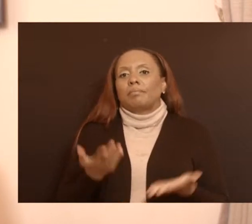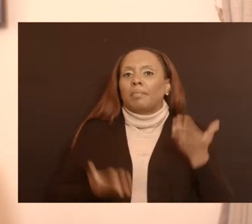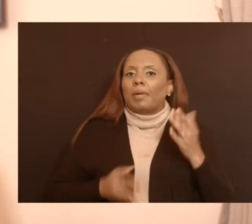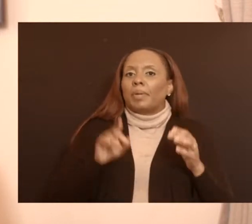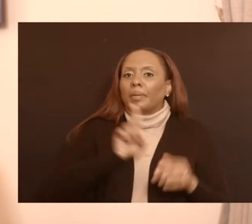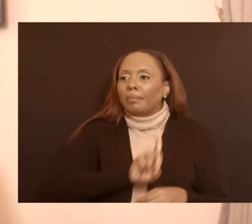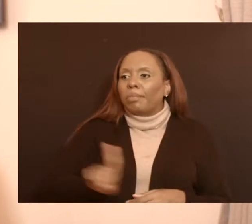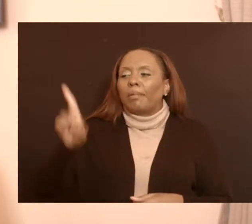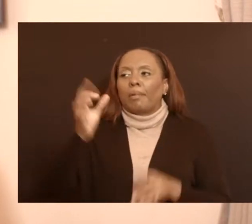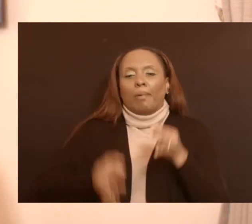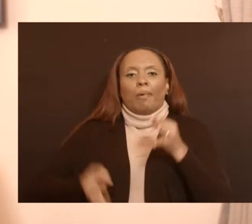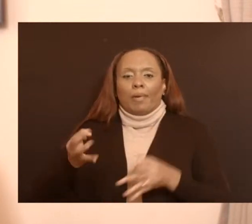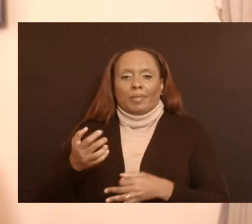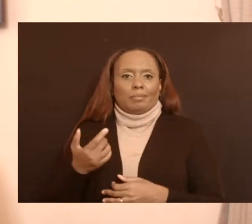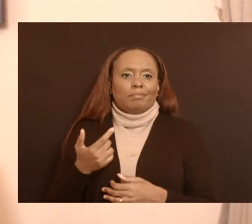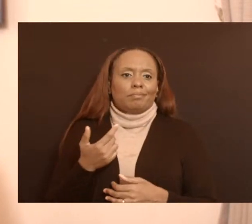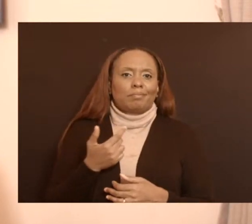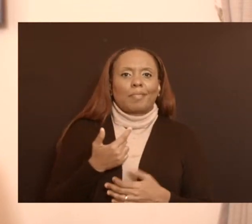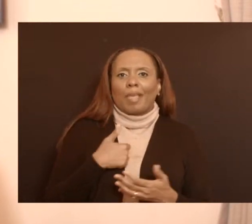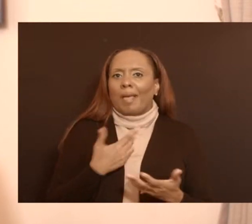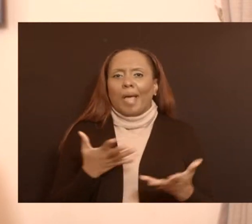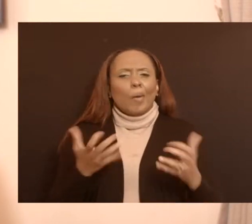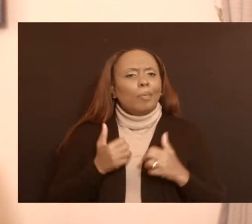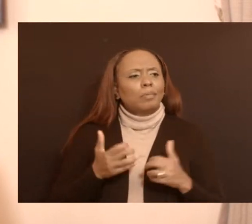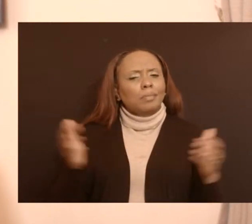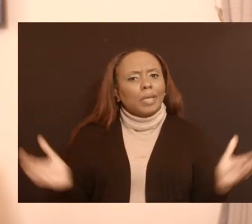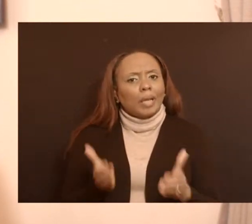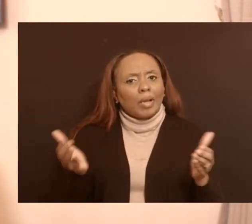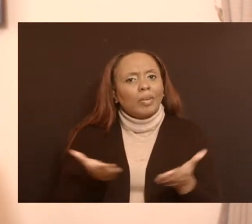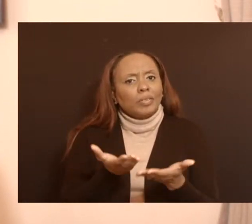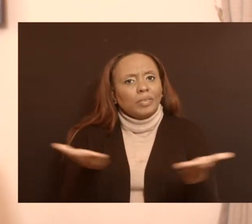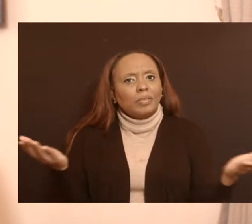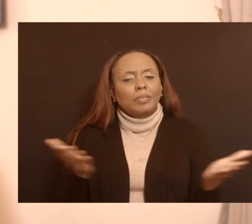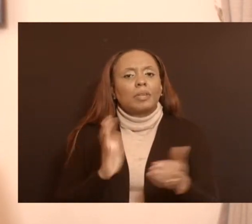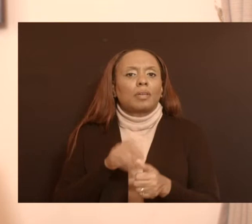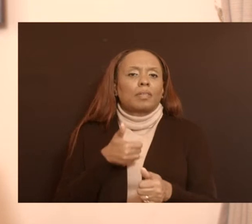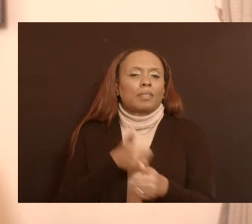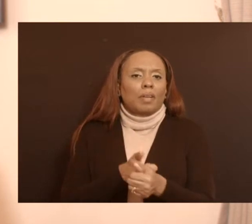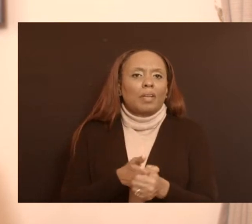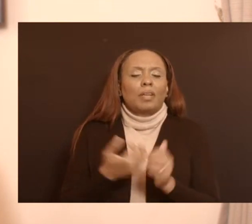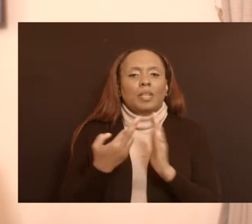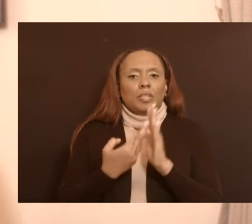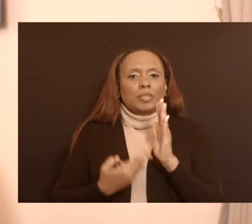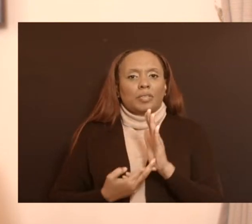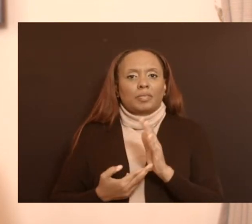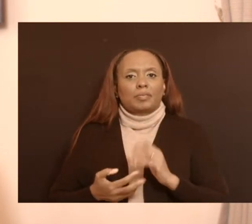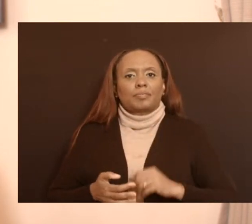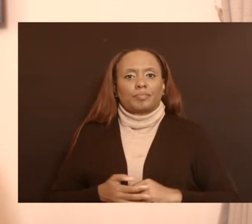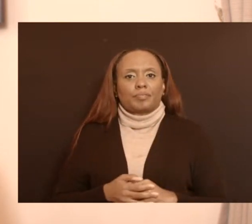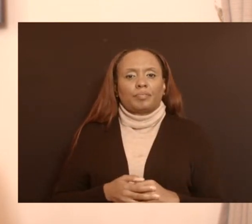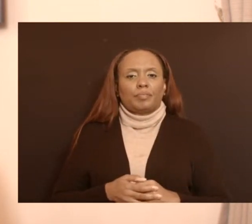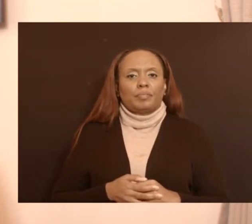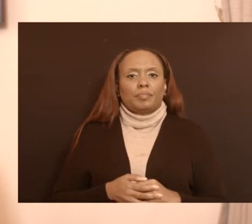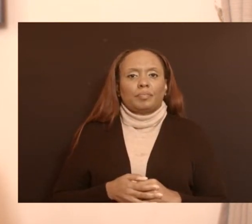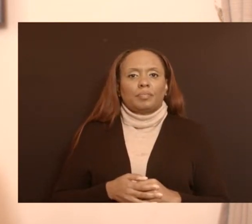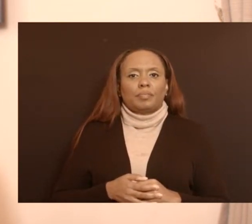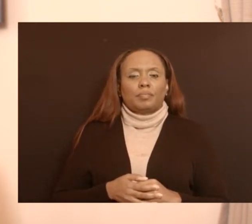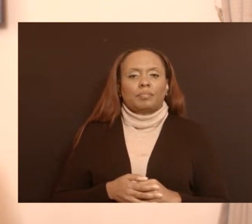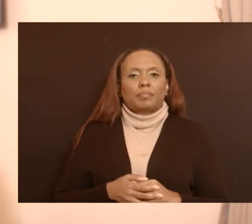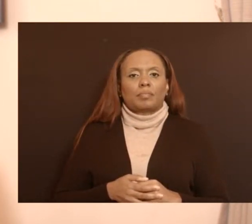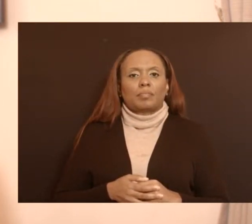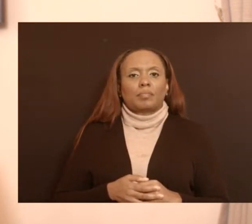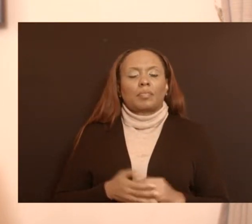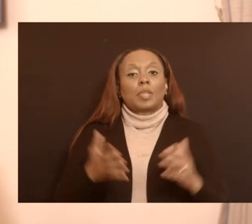like that, but I want to encourage persons to follow the protocols. We are in a good position right now, and we want to